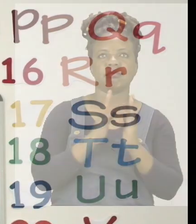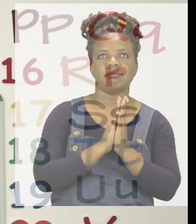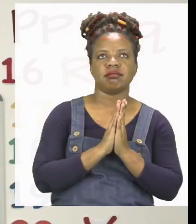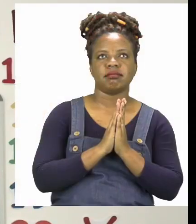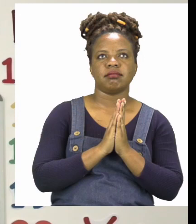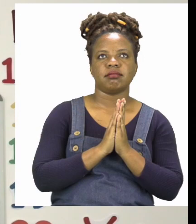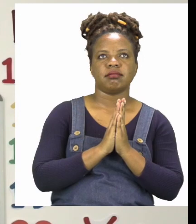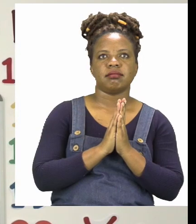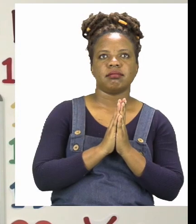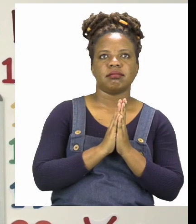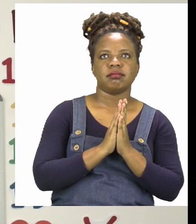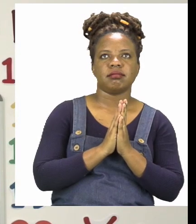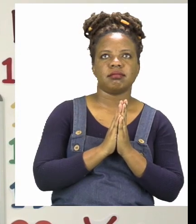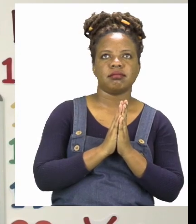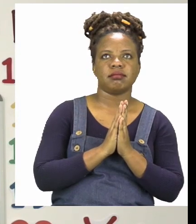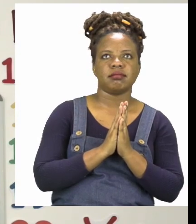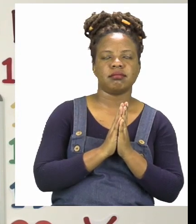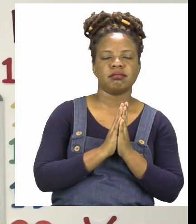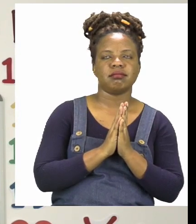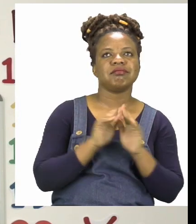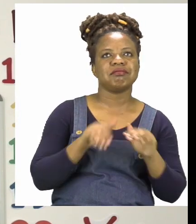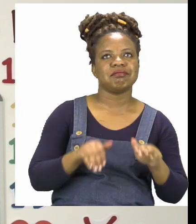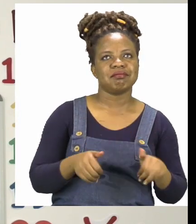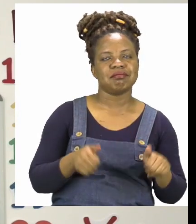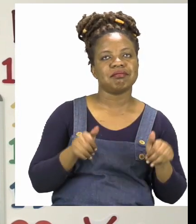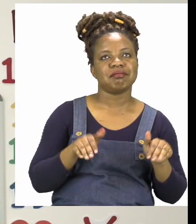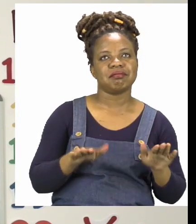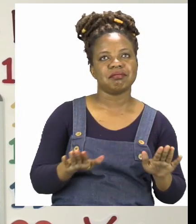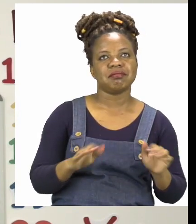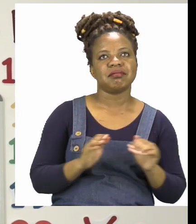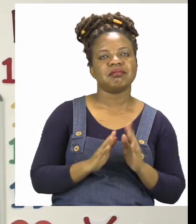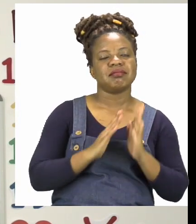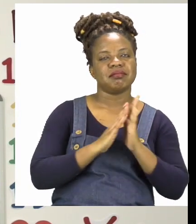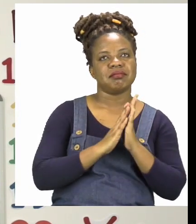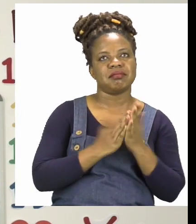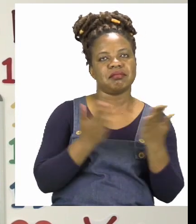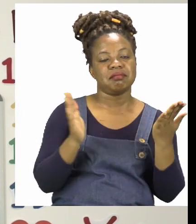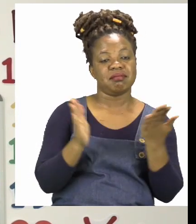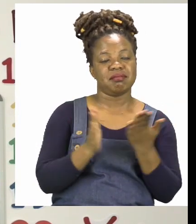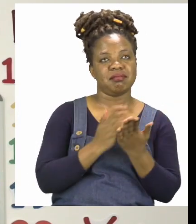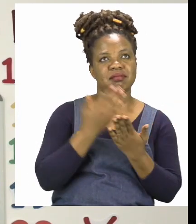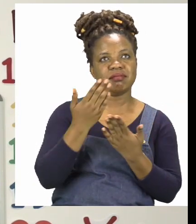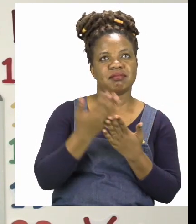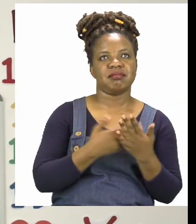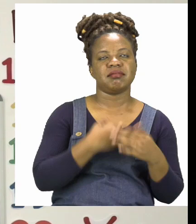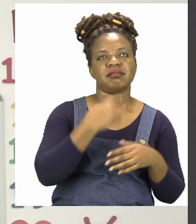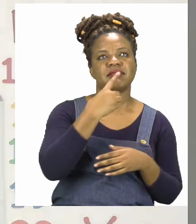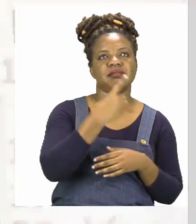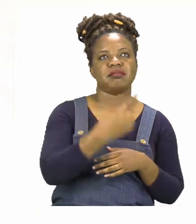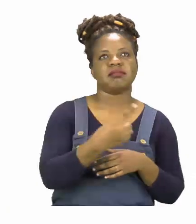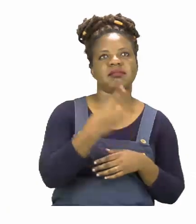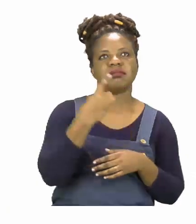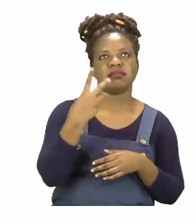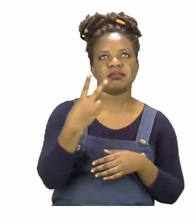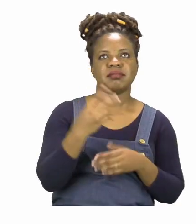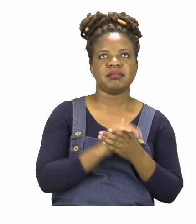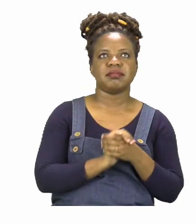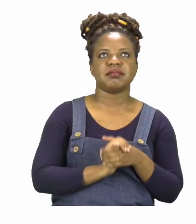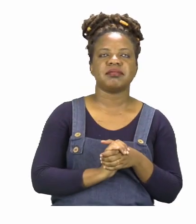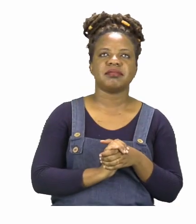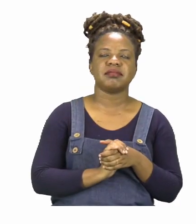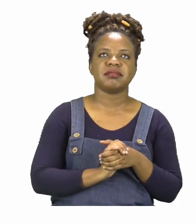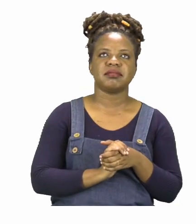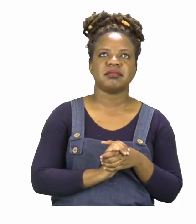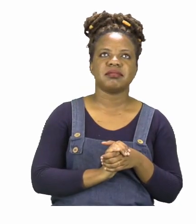For our lesson now, boys and girls, let's turn to page 12. On page 12, we are going